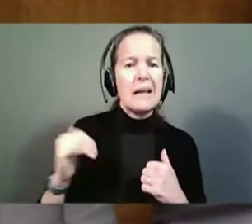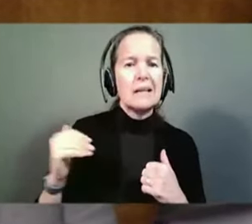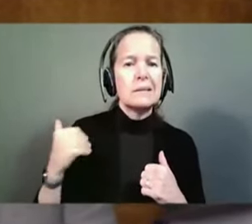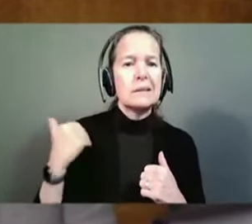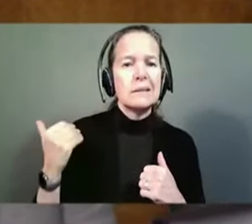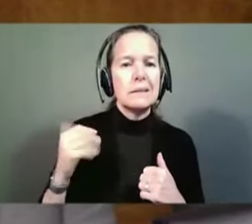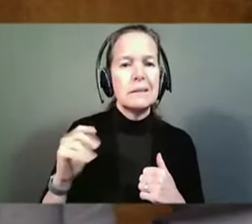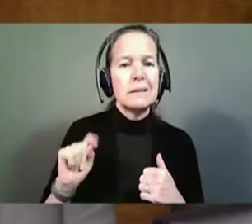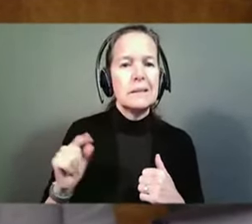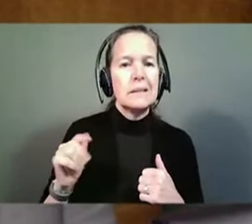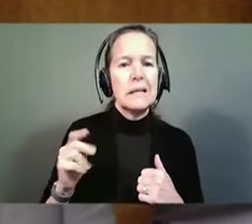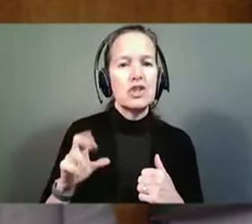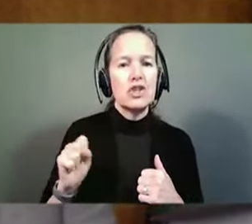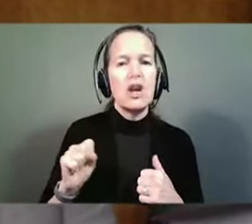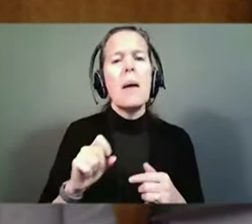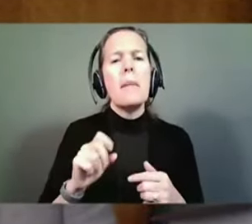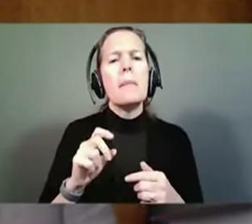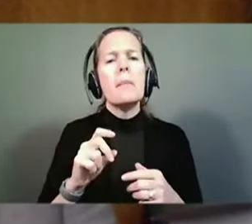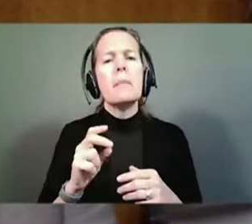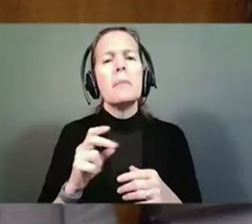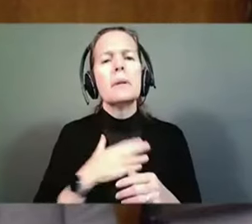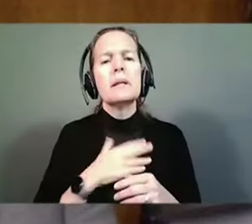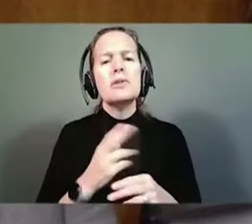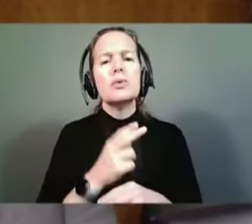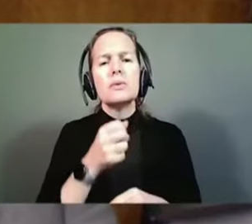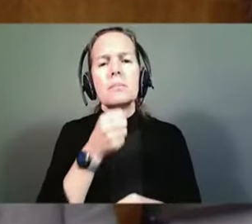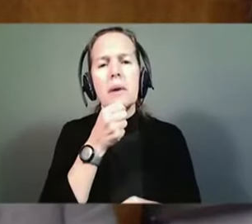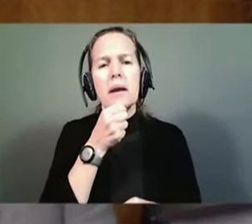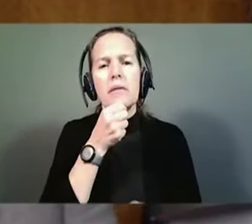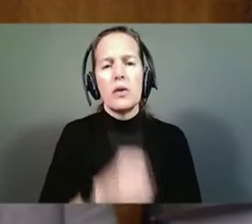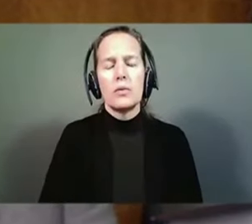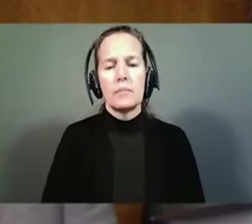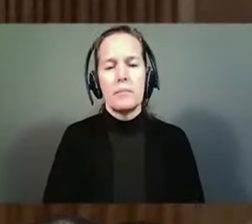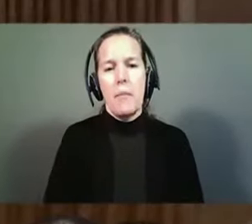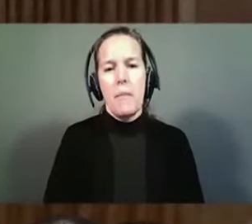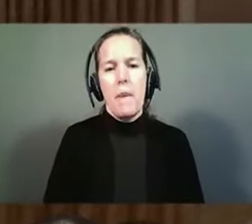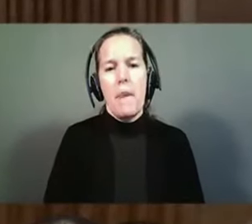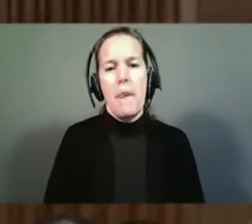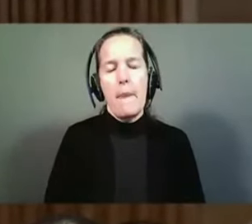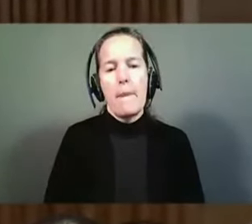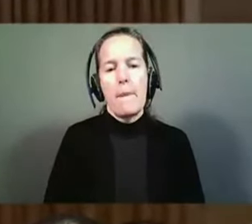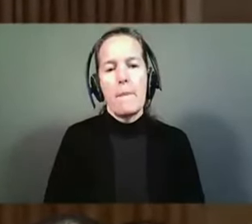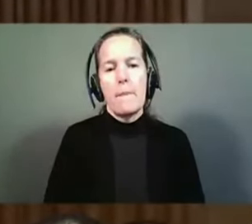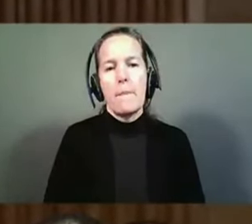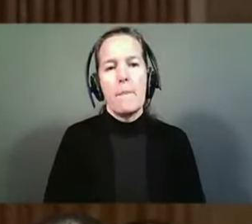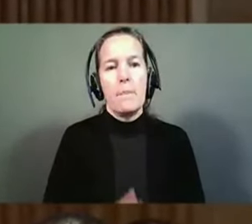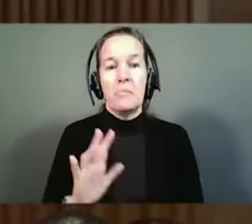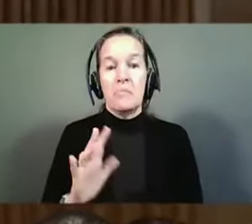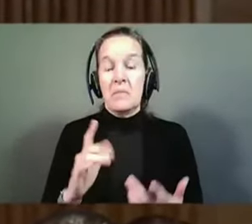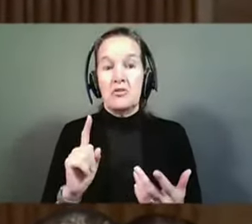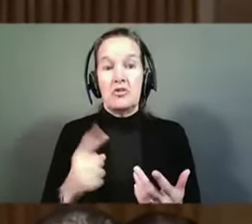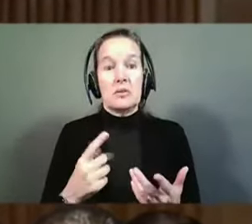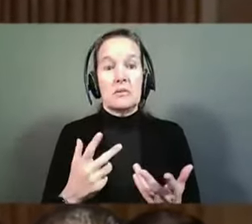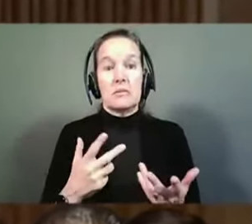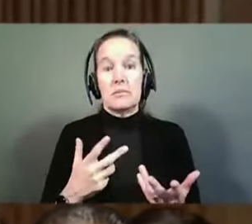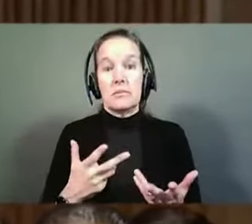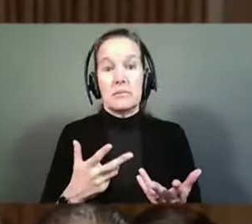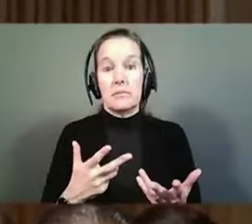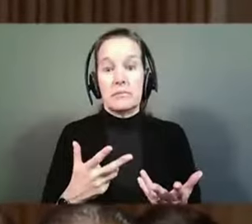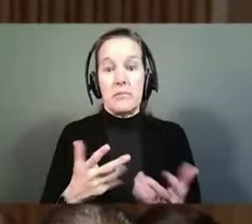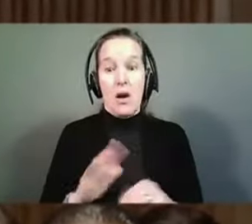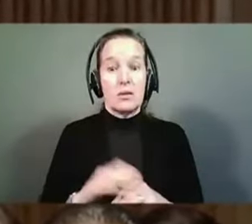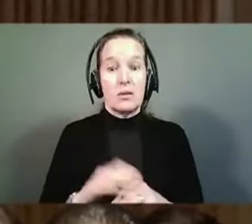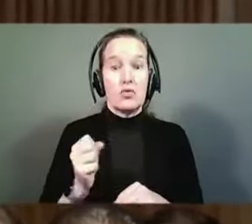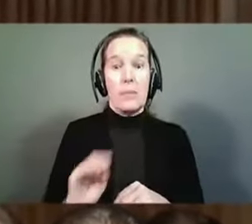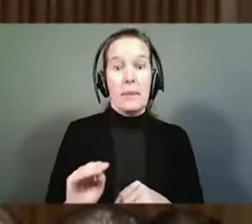Speak into the mic there, please. Just being on social media and connecting with all these different groups of parents, a lot of times you get to